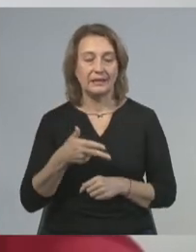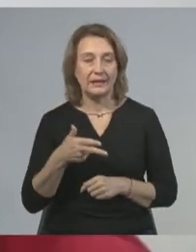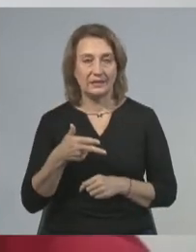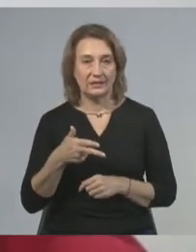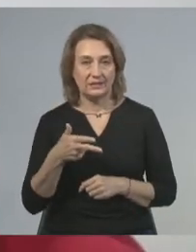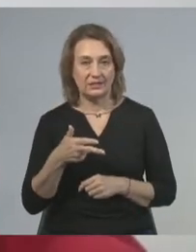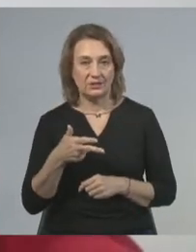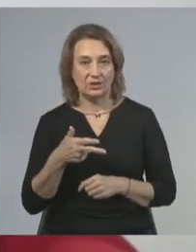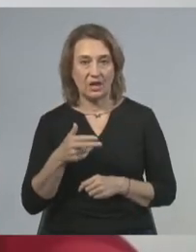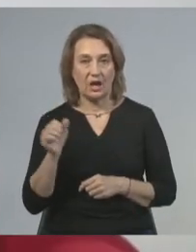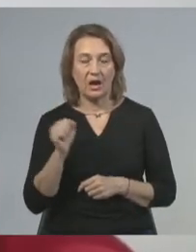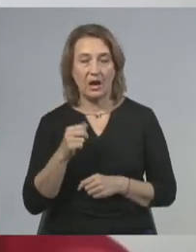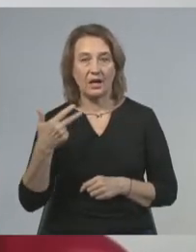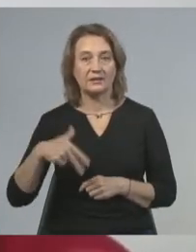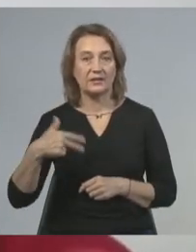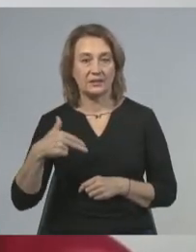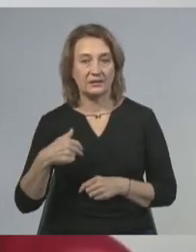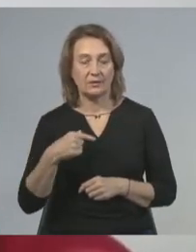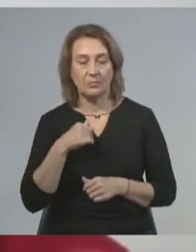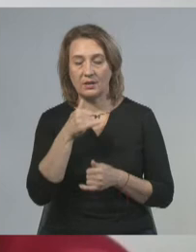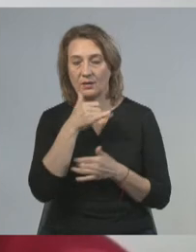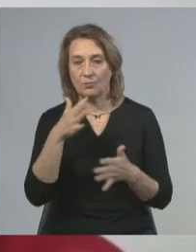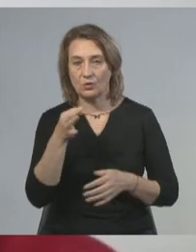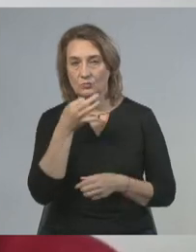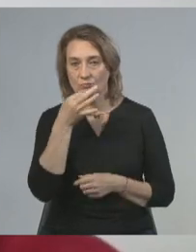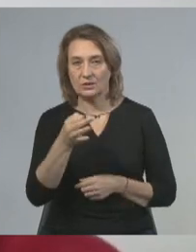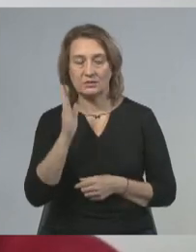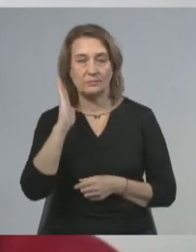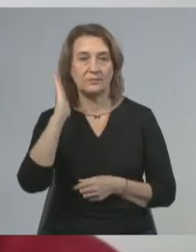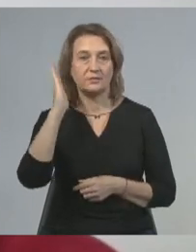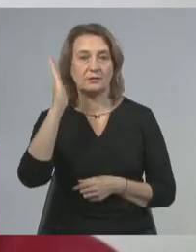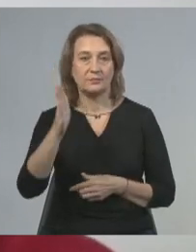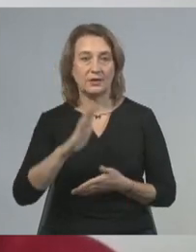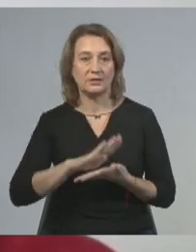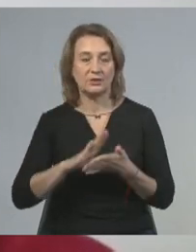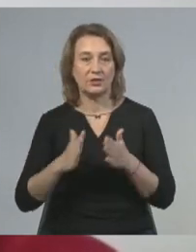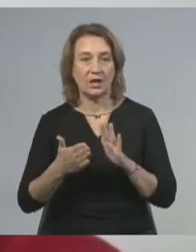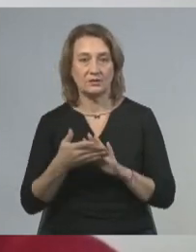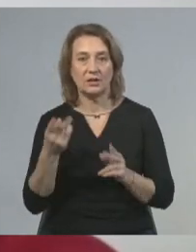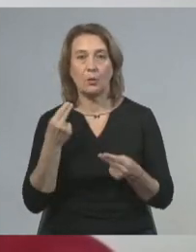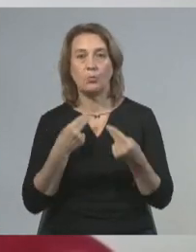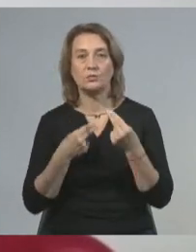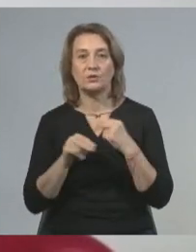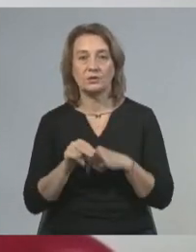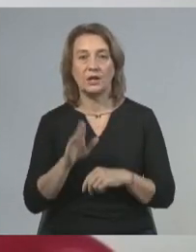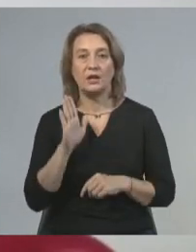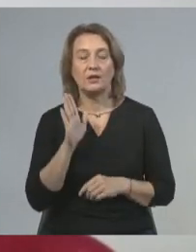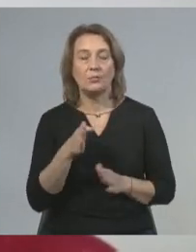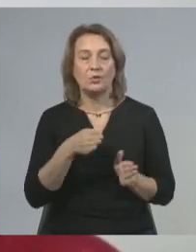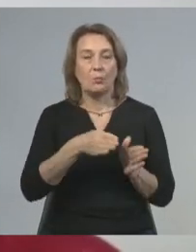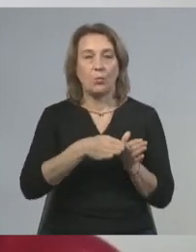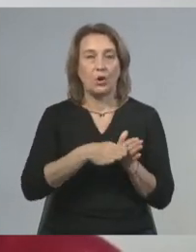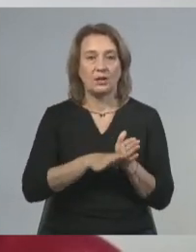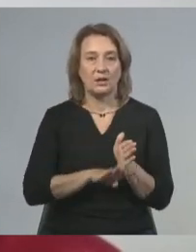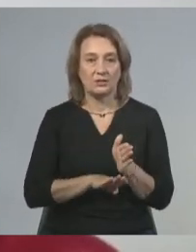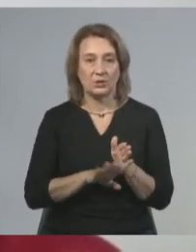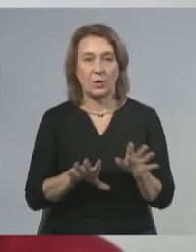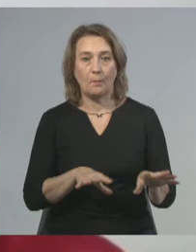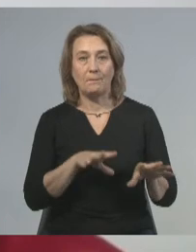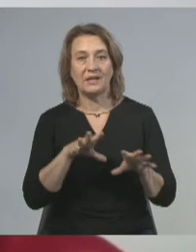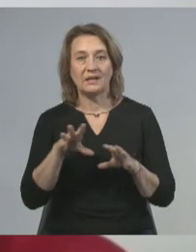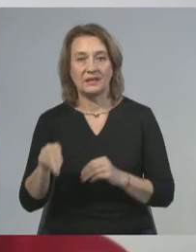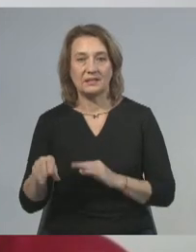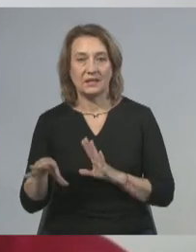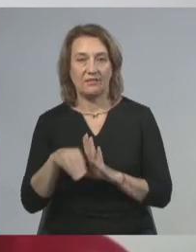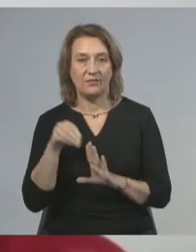we cannot forecast how many uh people infected with covet 19 will we have